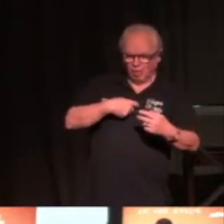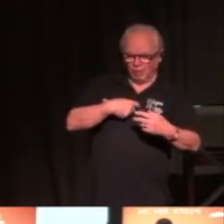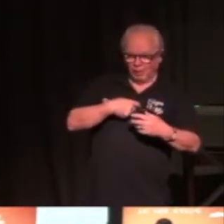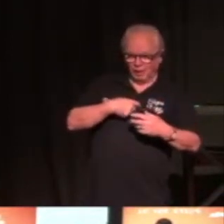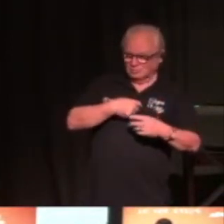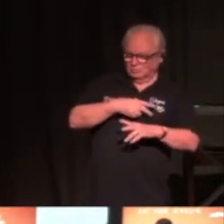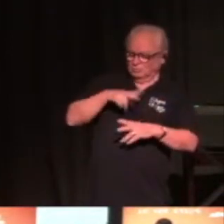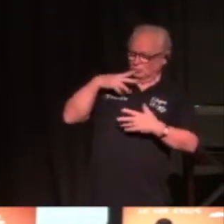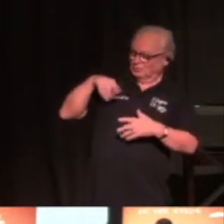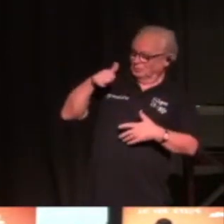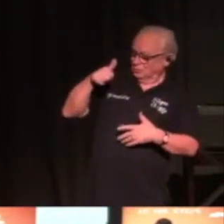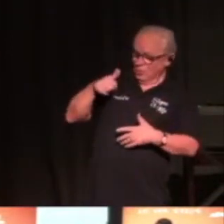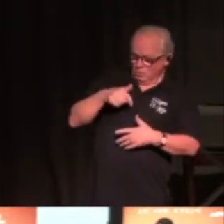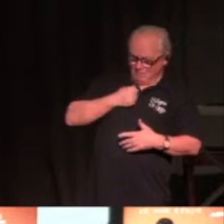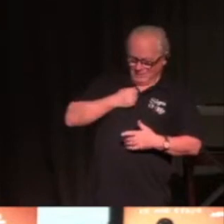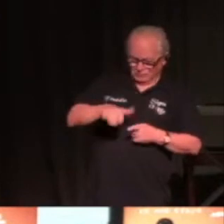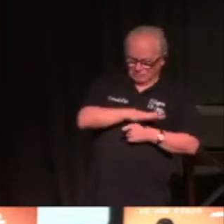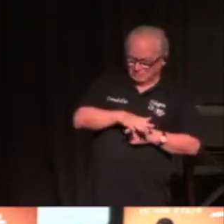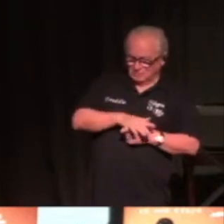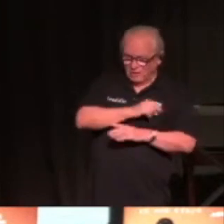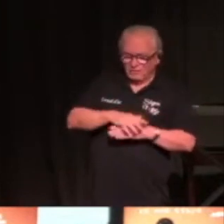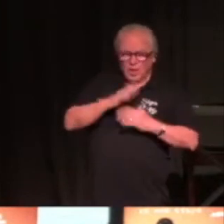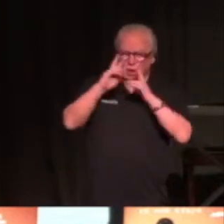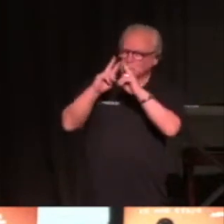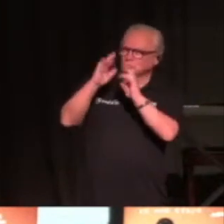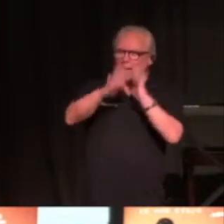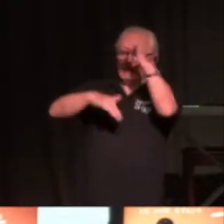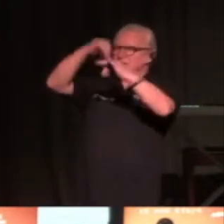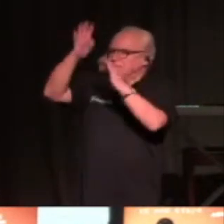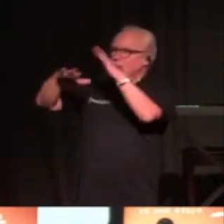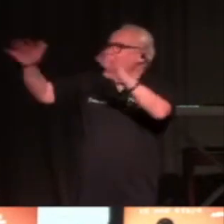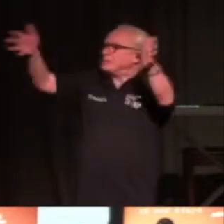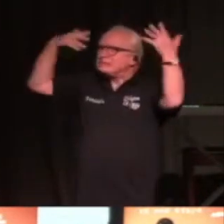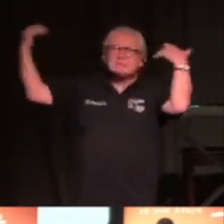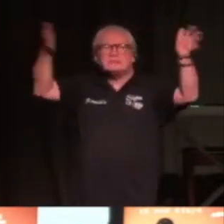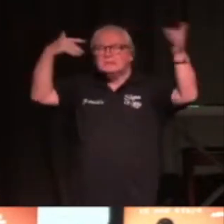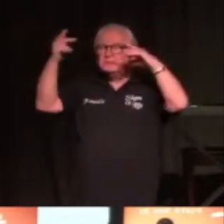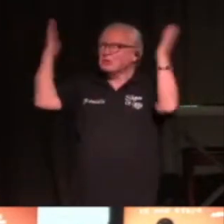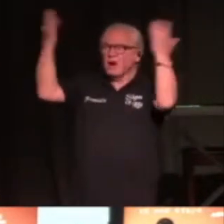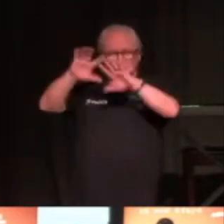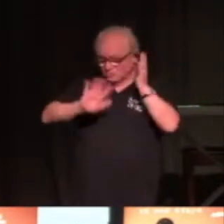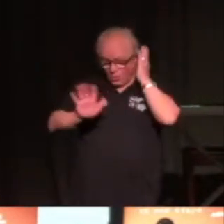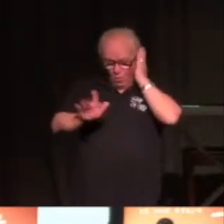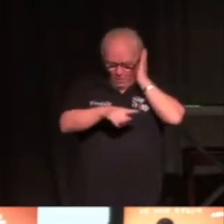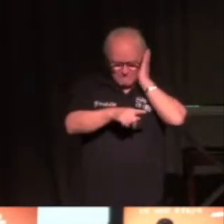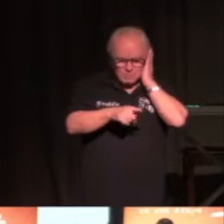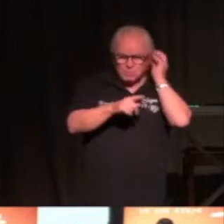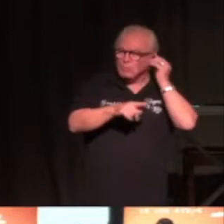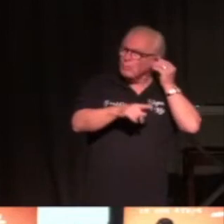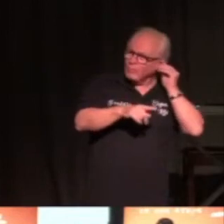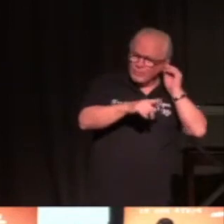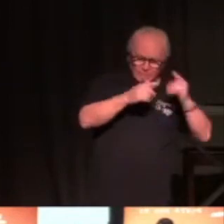He's not looking at his circumstances. He's not looking at the waves. He's not looking at the wind and the darkness. He's looking to hear from